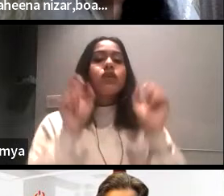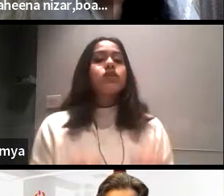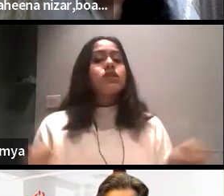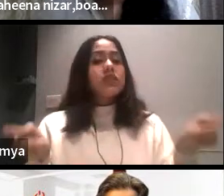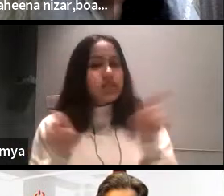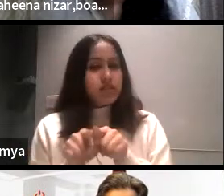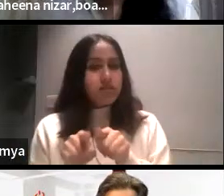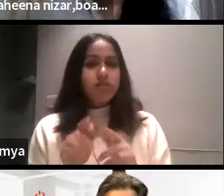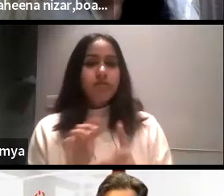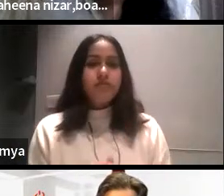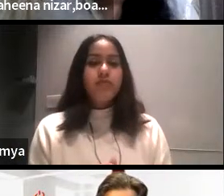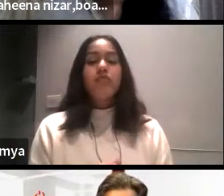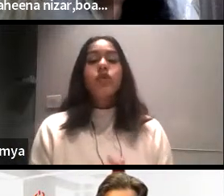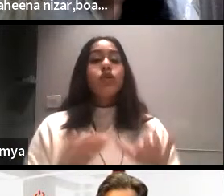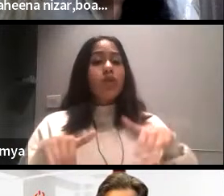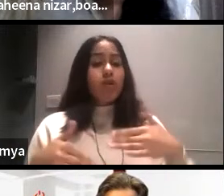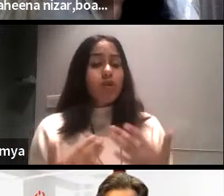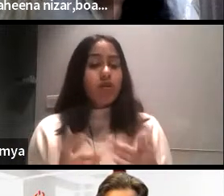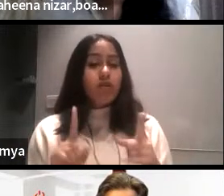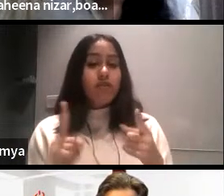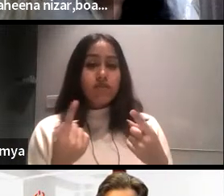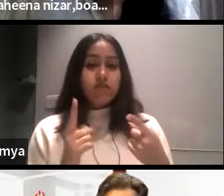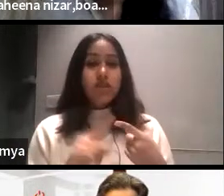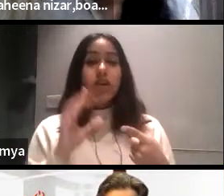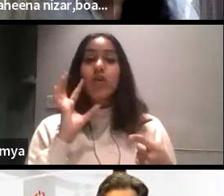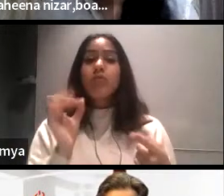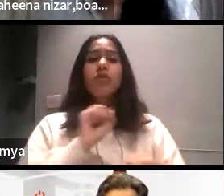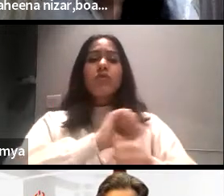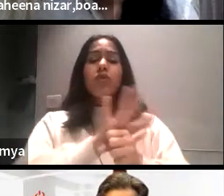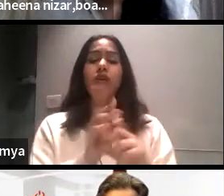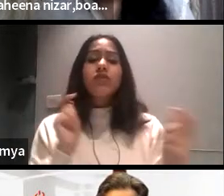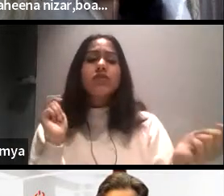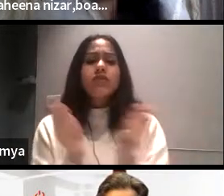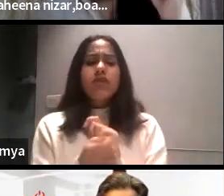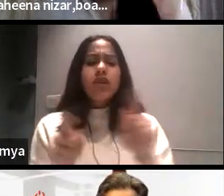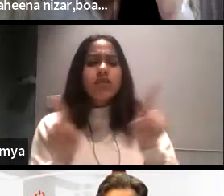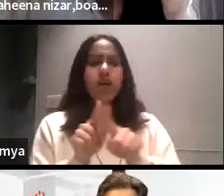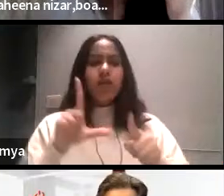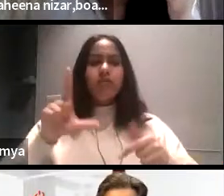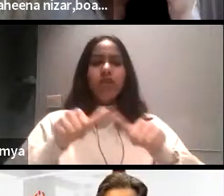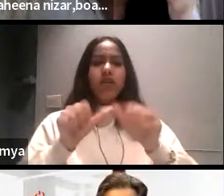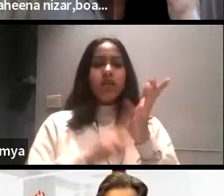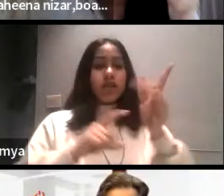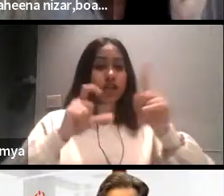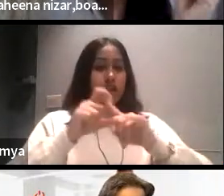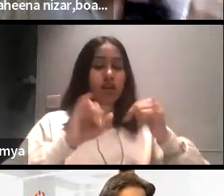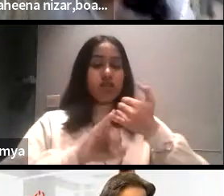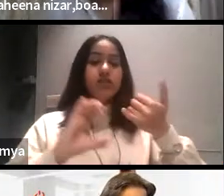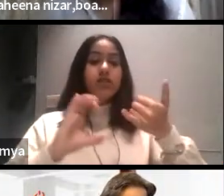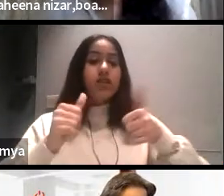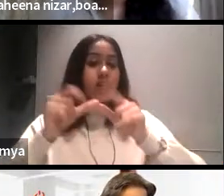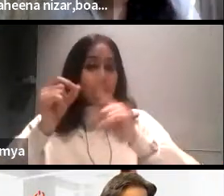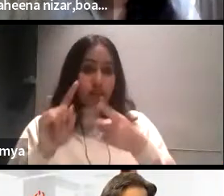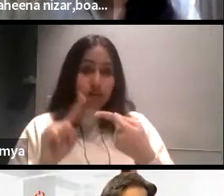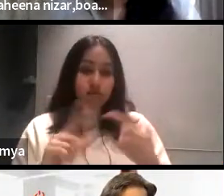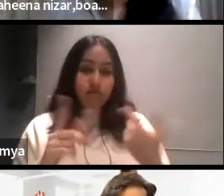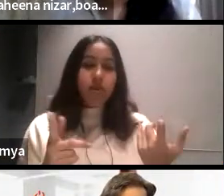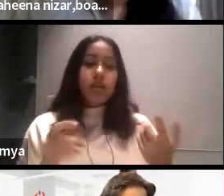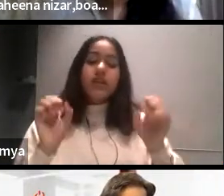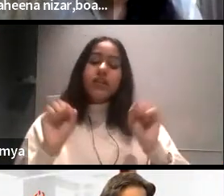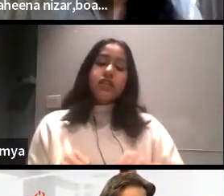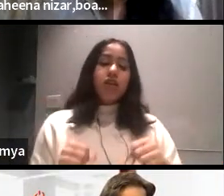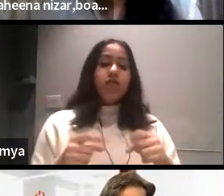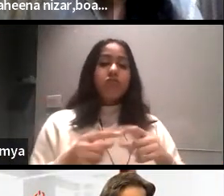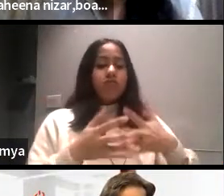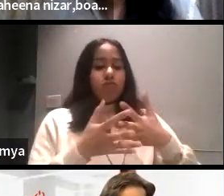are going to talk about how COVID has changed the landscape. It has done a lot of harm, but has